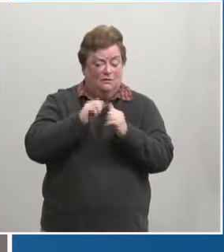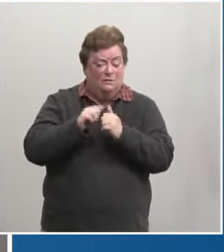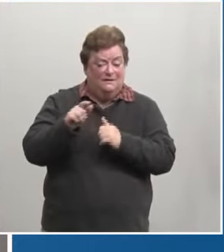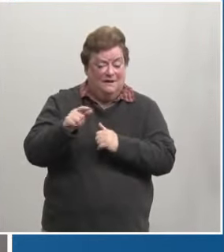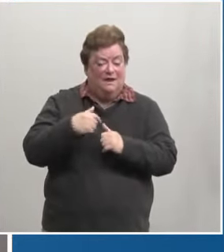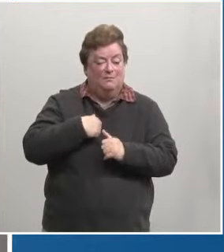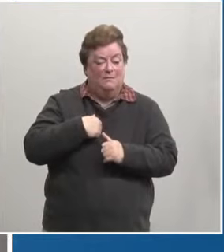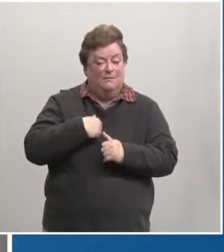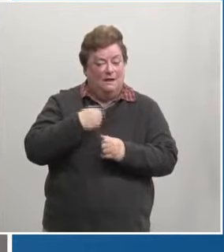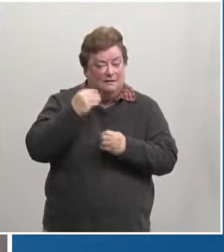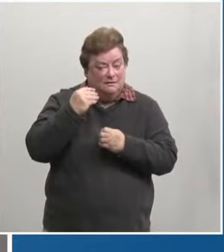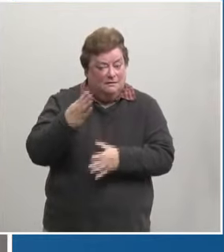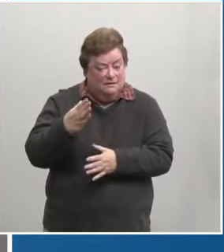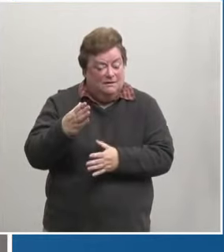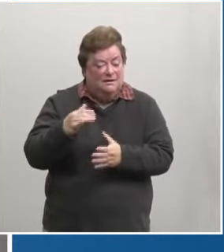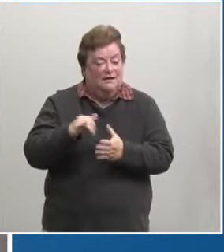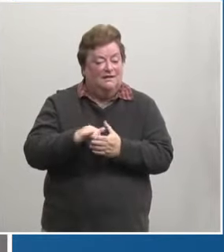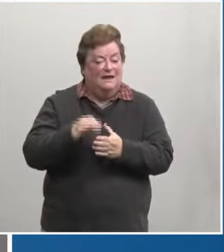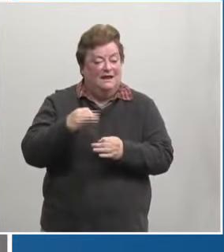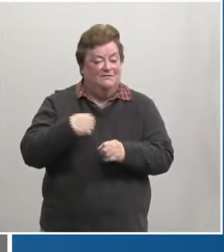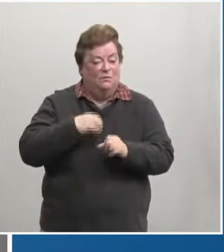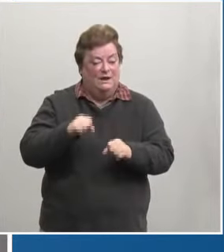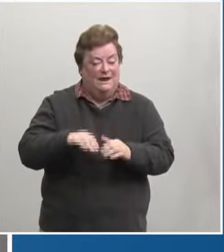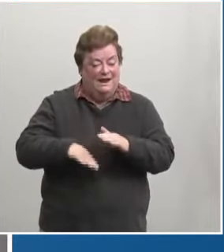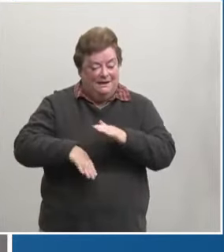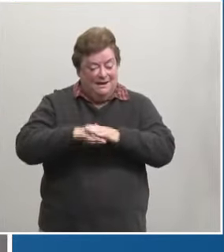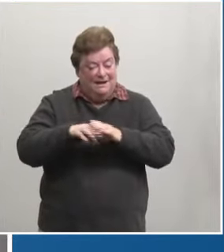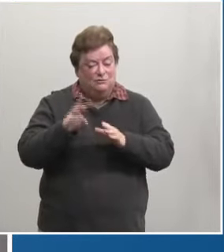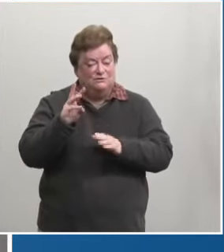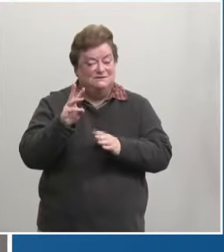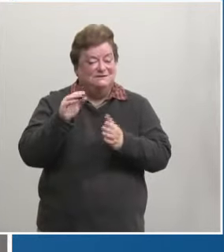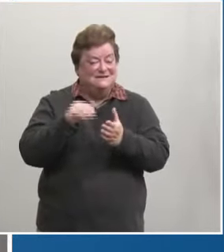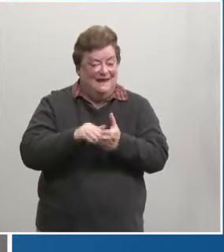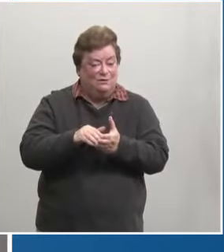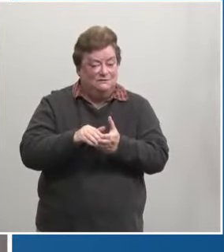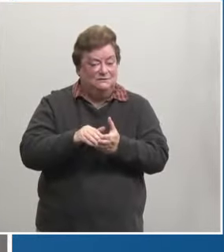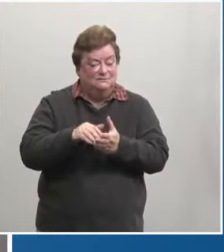aware that if we were able to get up to 6,000